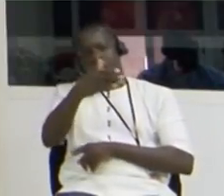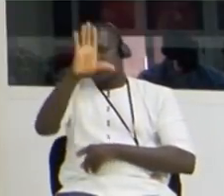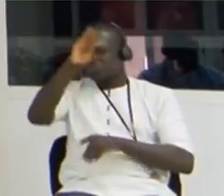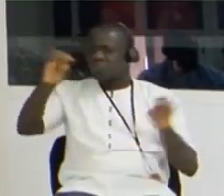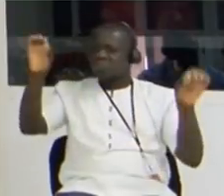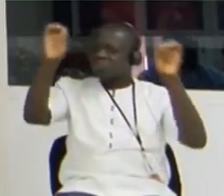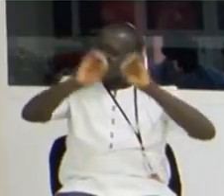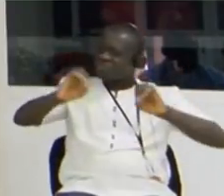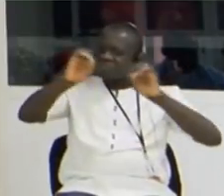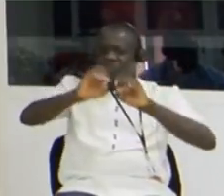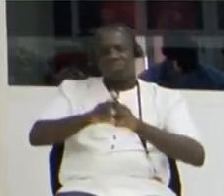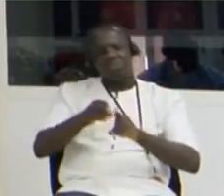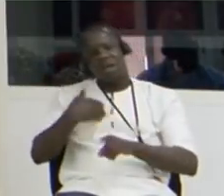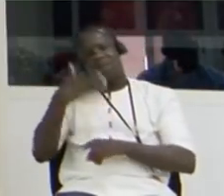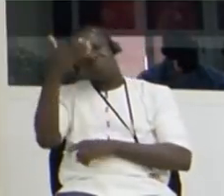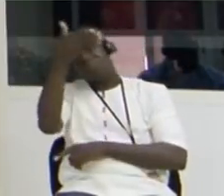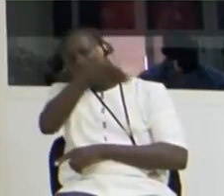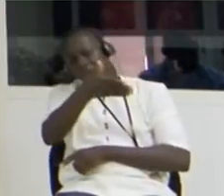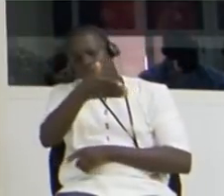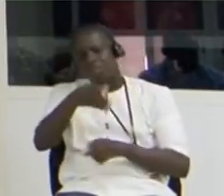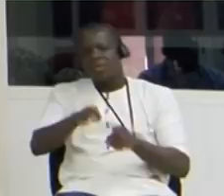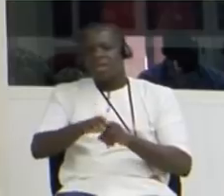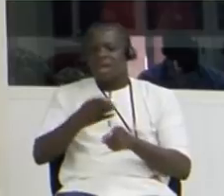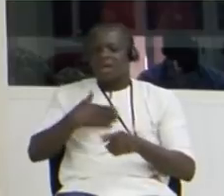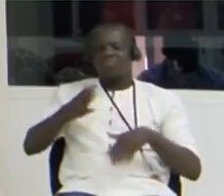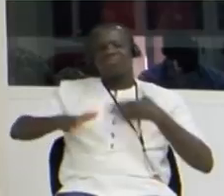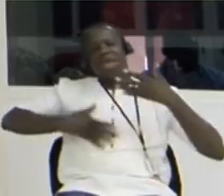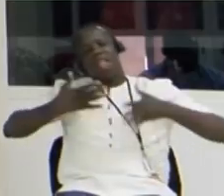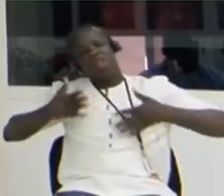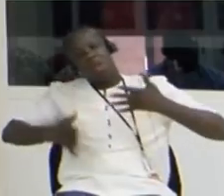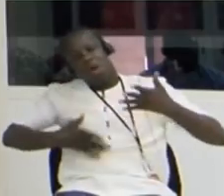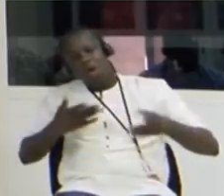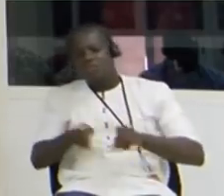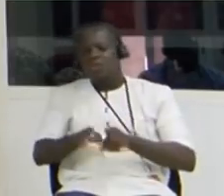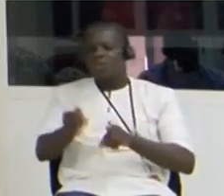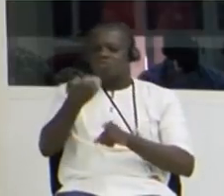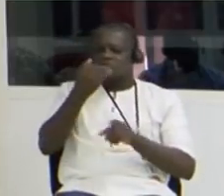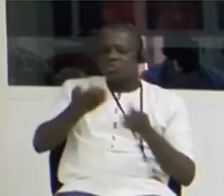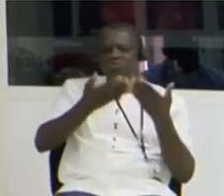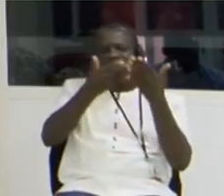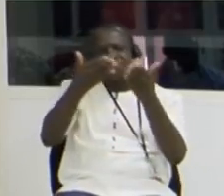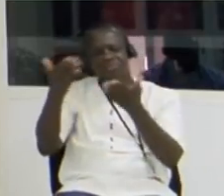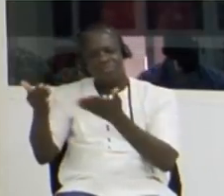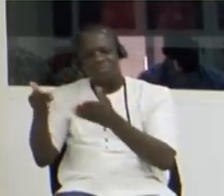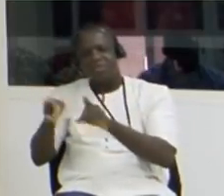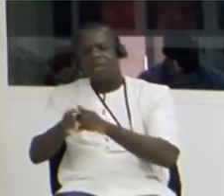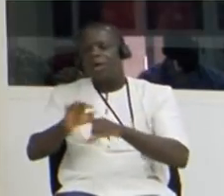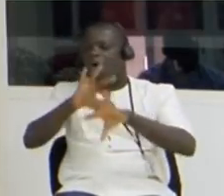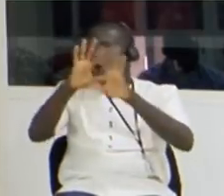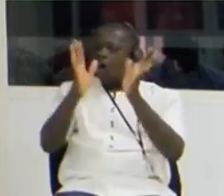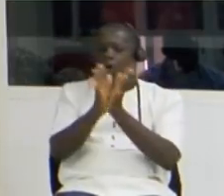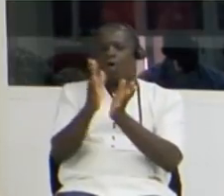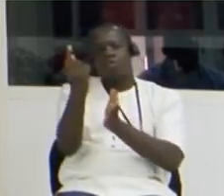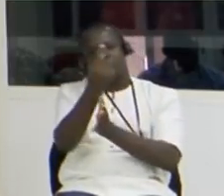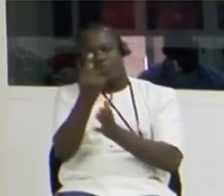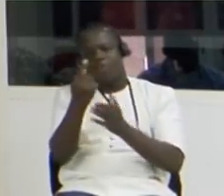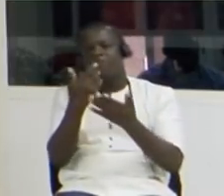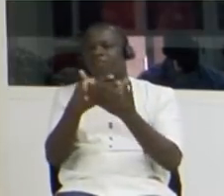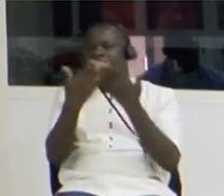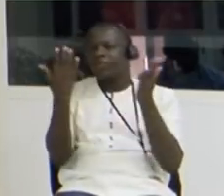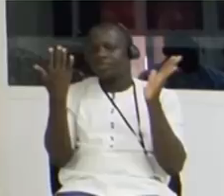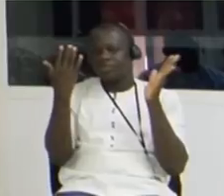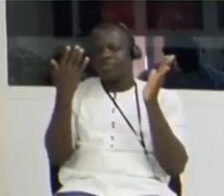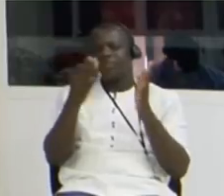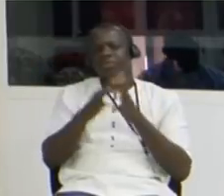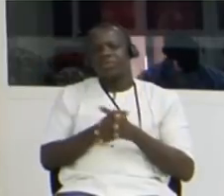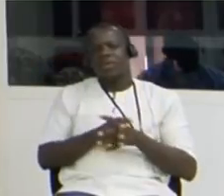anything. They were there, there was entertainment and also food was served, and that's all. But